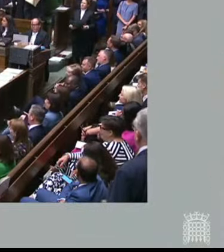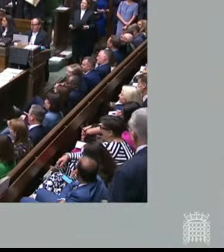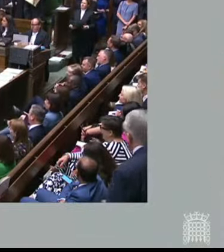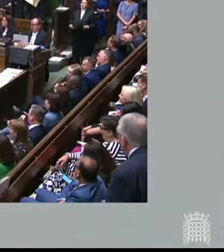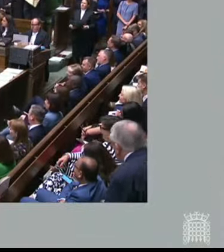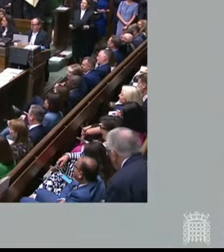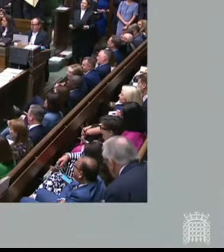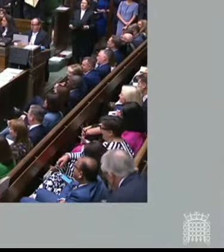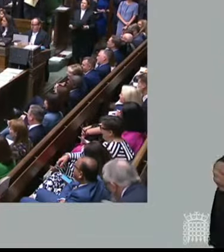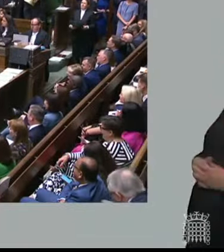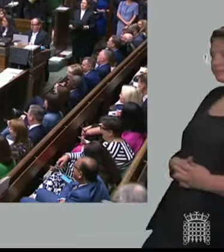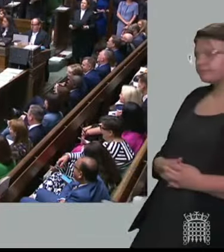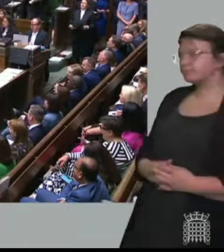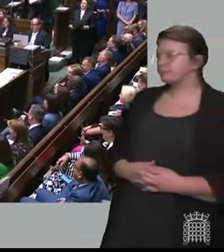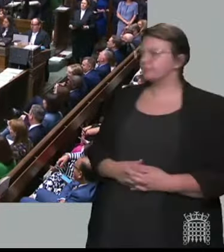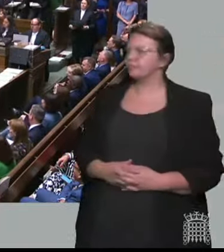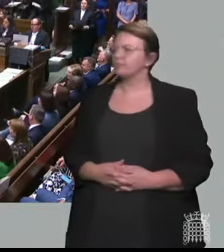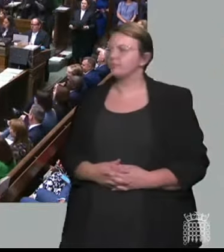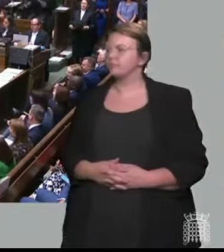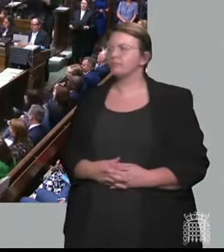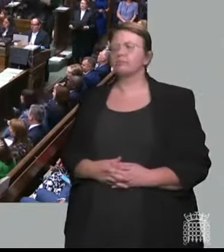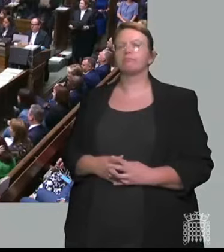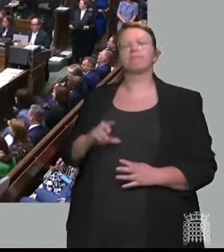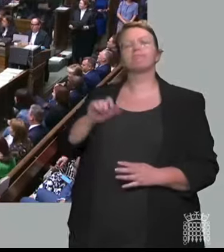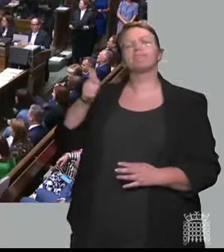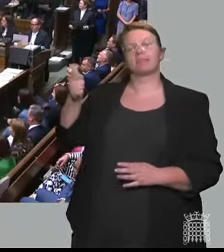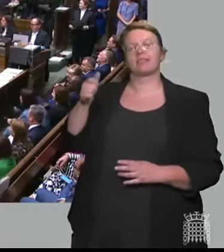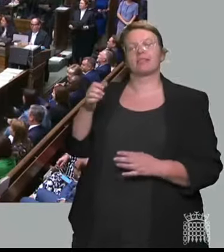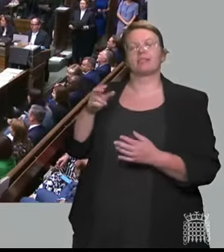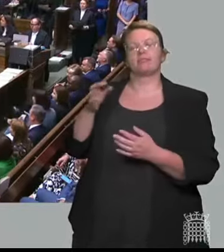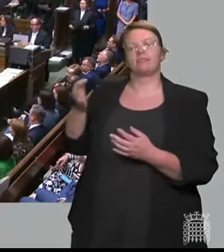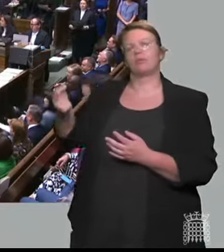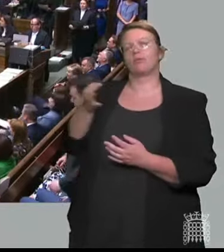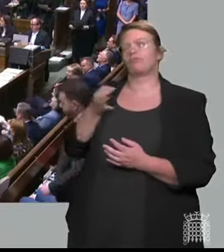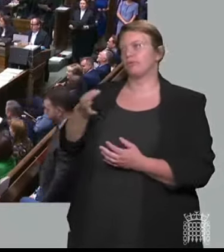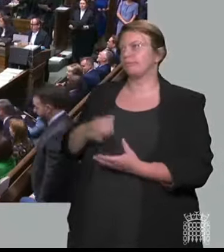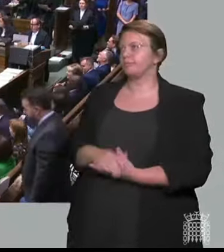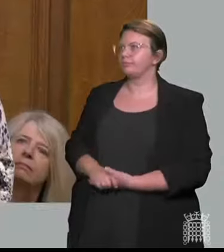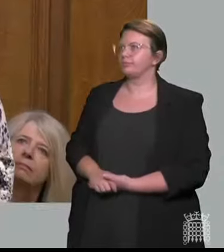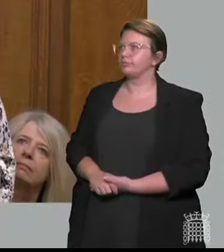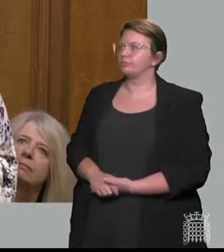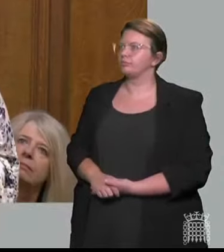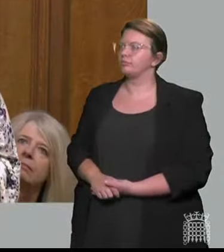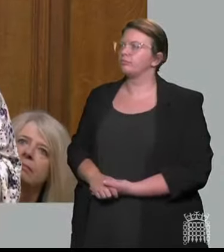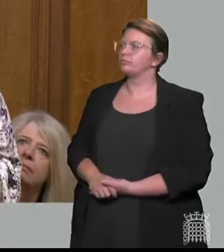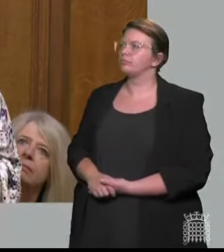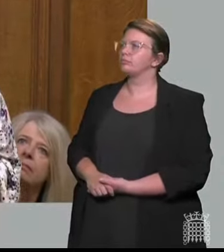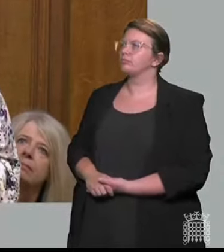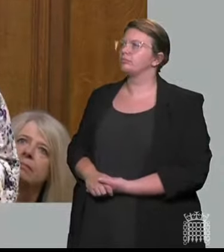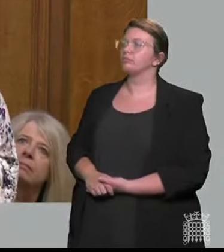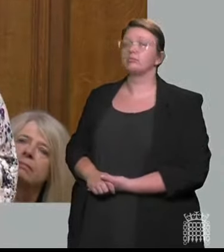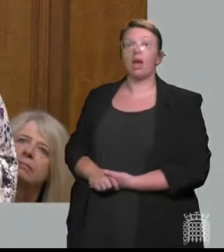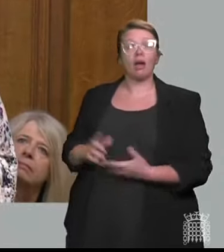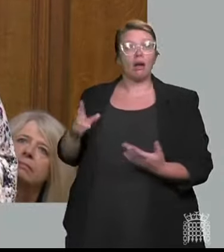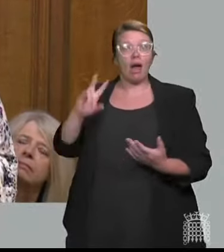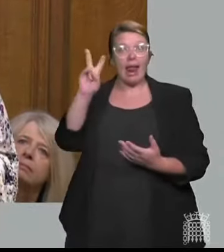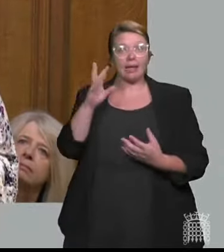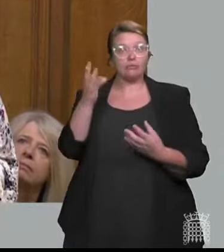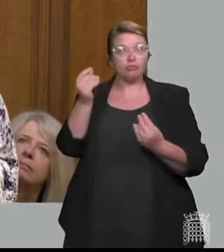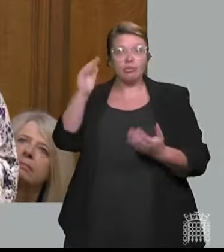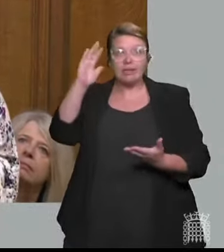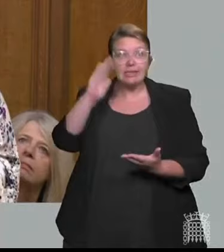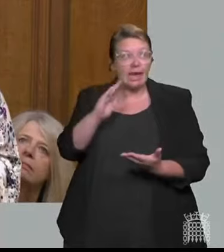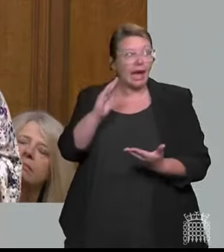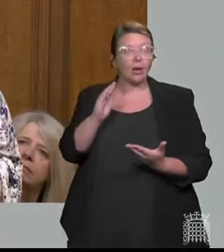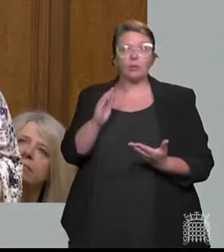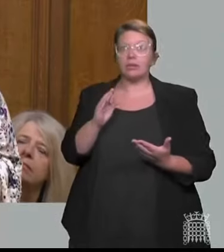There will be more. Nicola Richards. Against the backdrop of improving economic news, inflation falling, energy bills coming down, growth up,